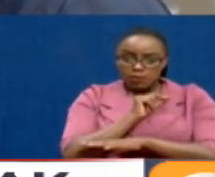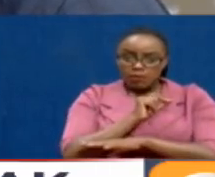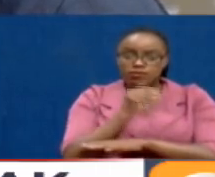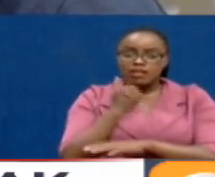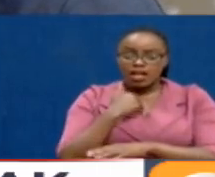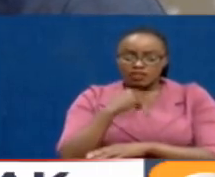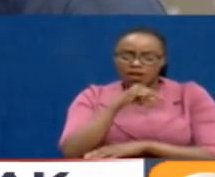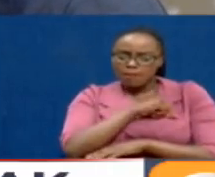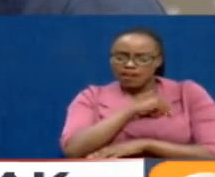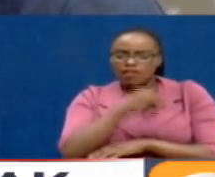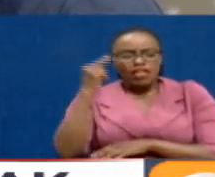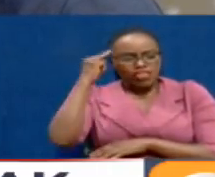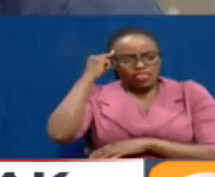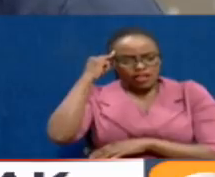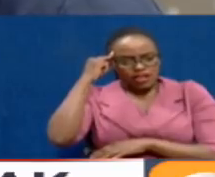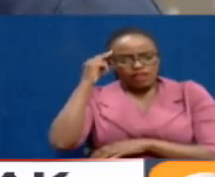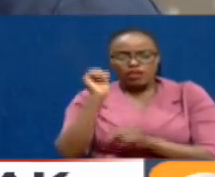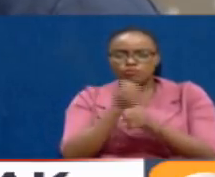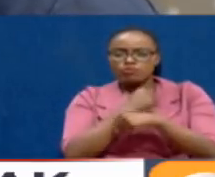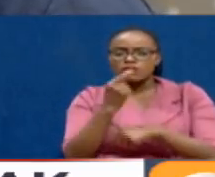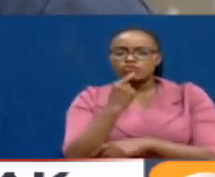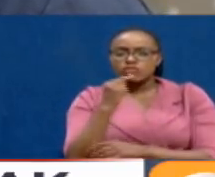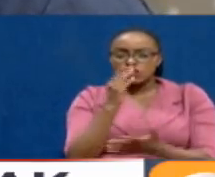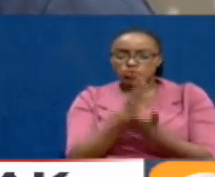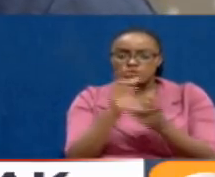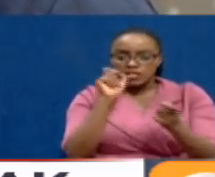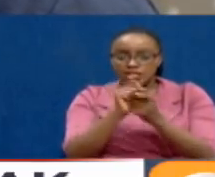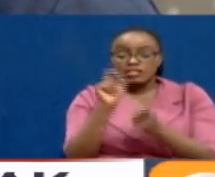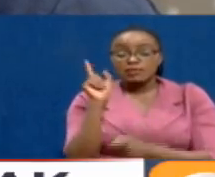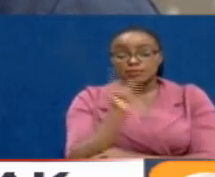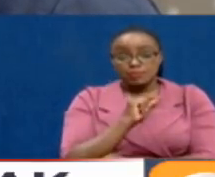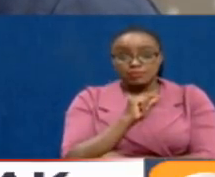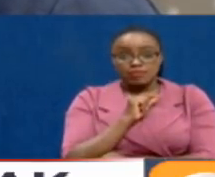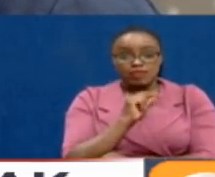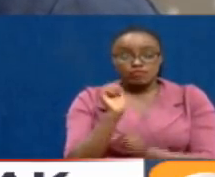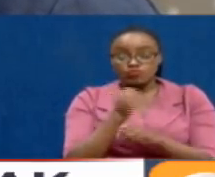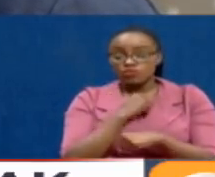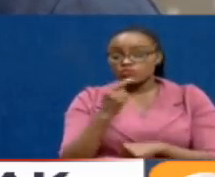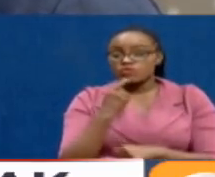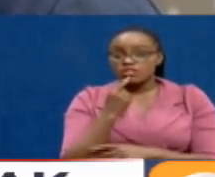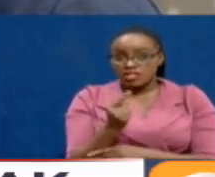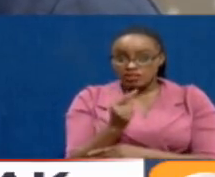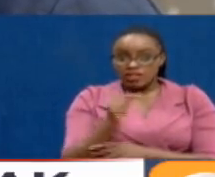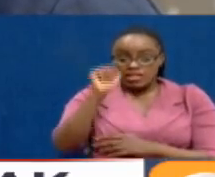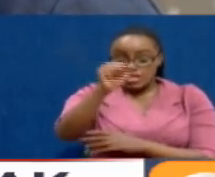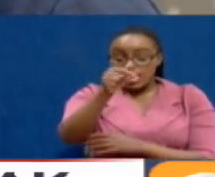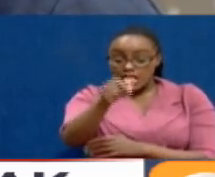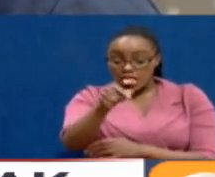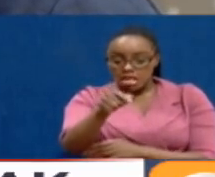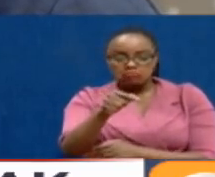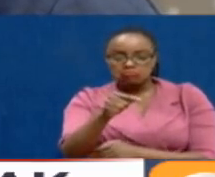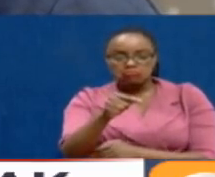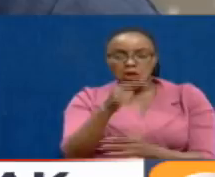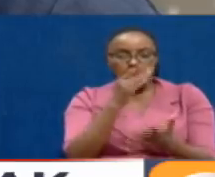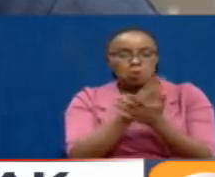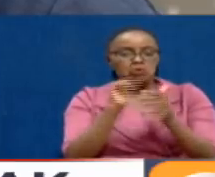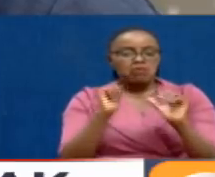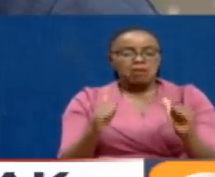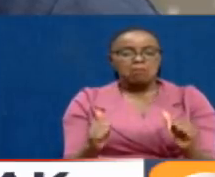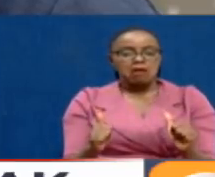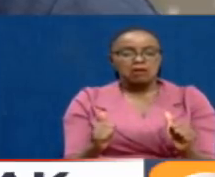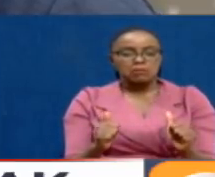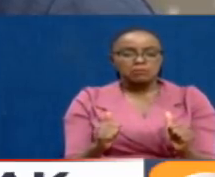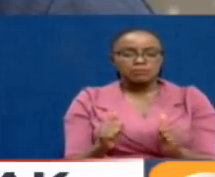a benefit, but we cannot say for sure until we test it and say that, yes, this is acceptable as